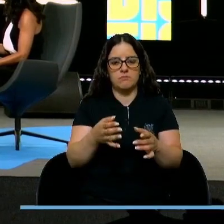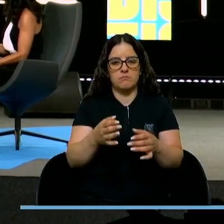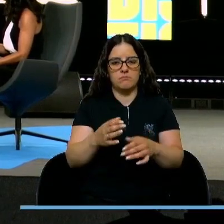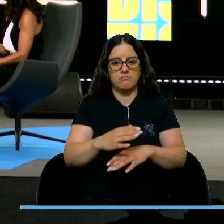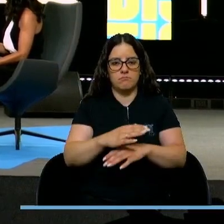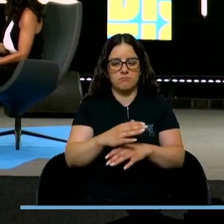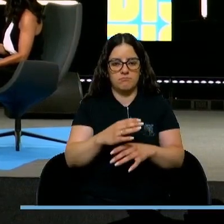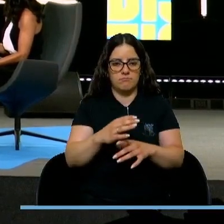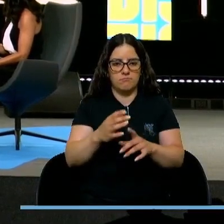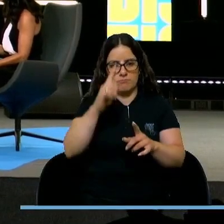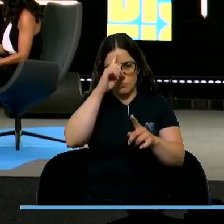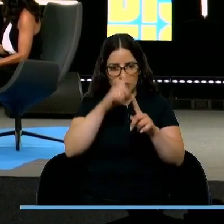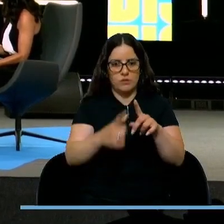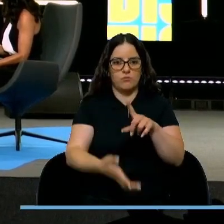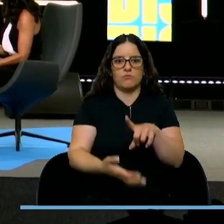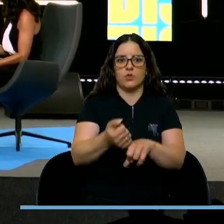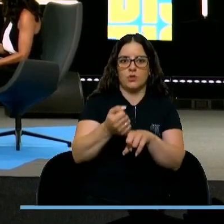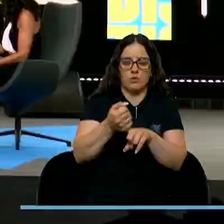that target.